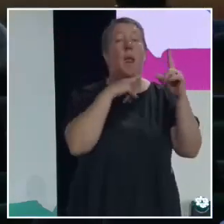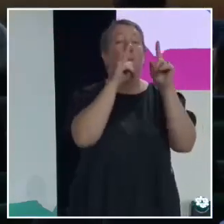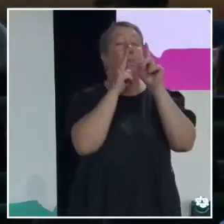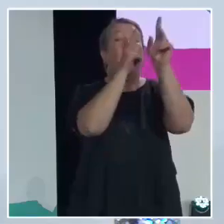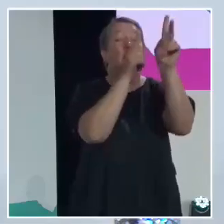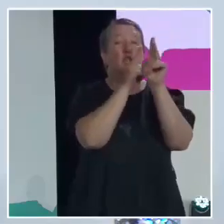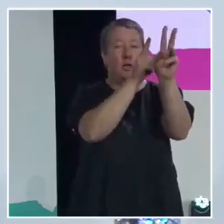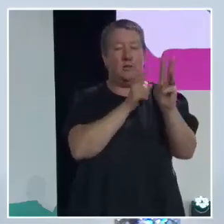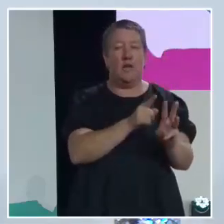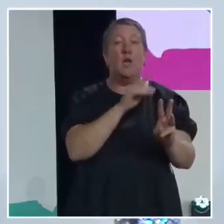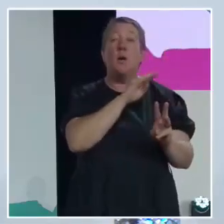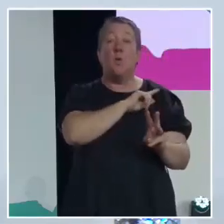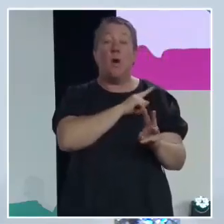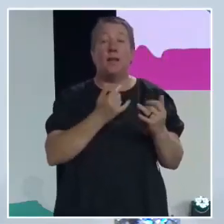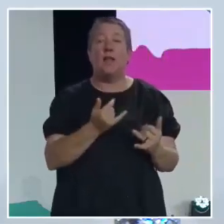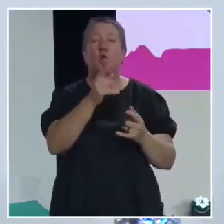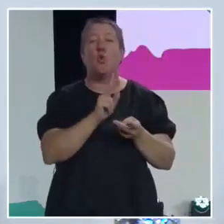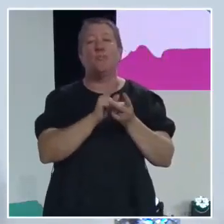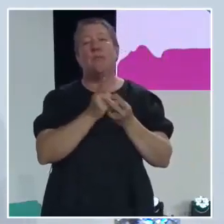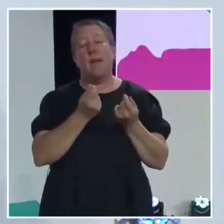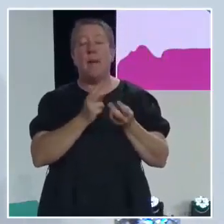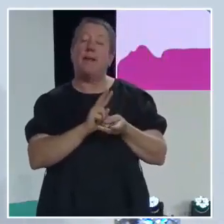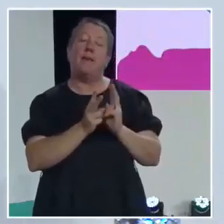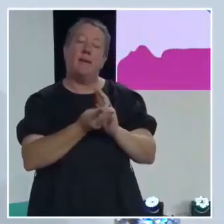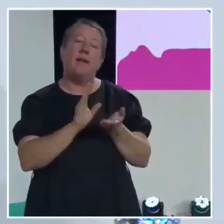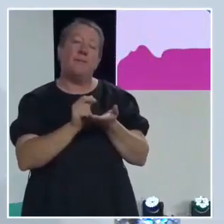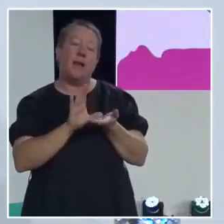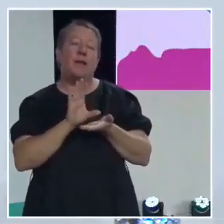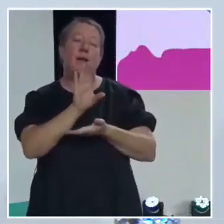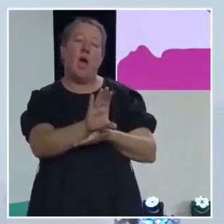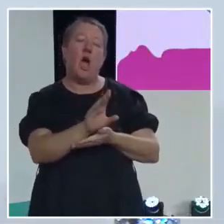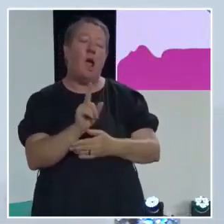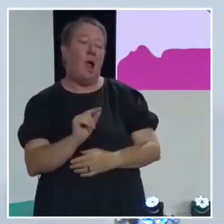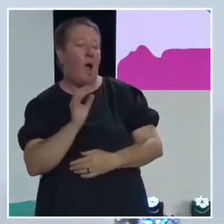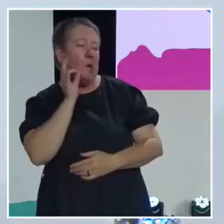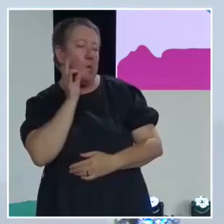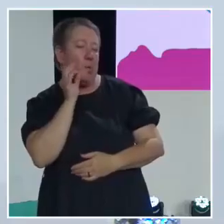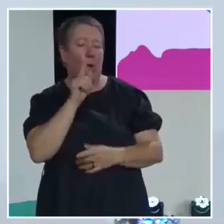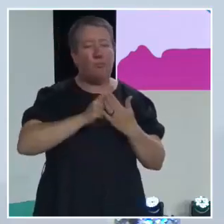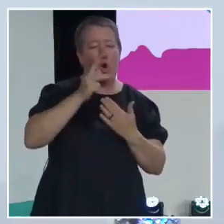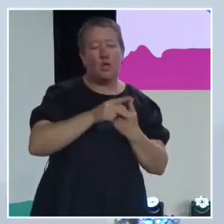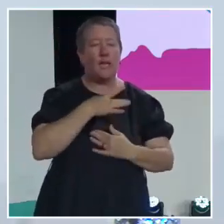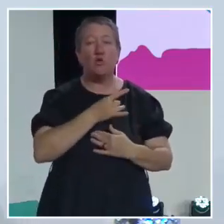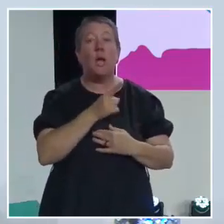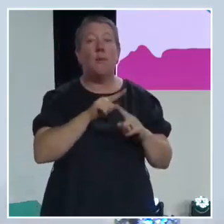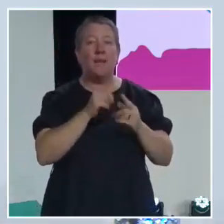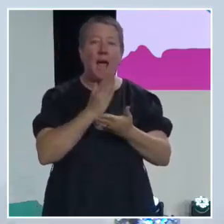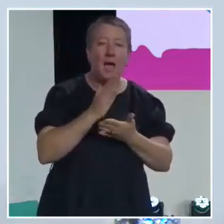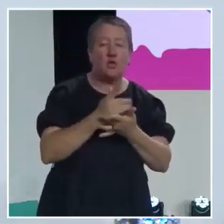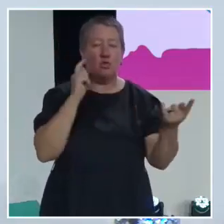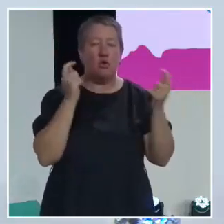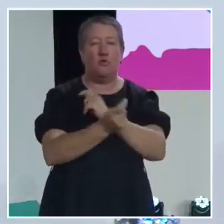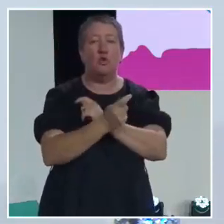you're not just lending out money for cute little projects that might be interesting, but you can actually have transformation. So if you have a net